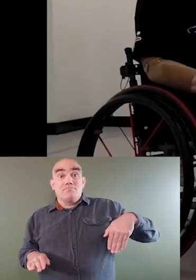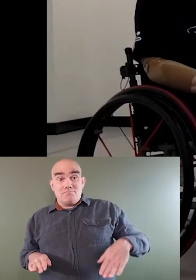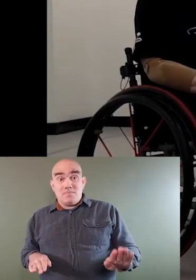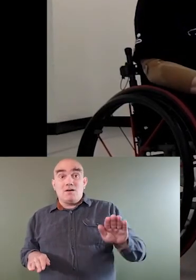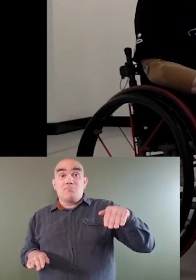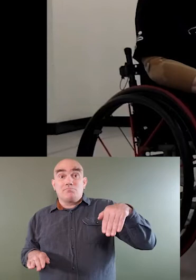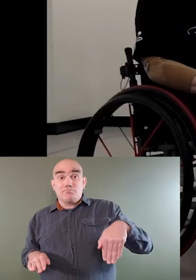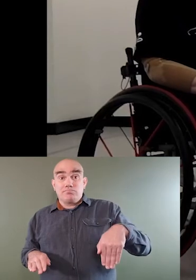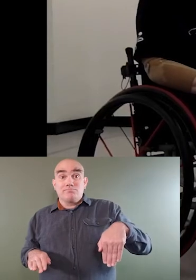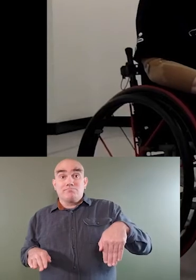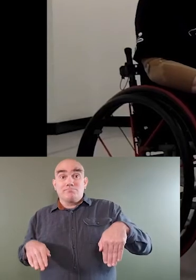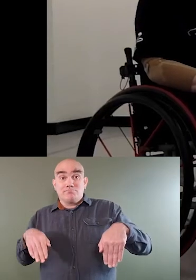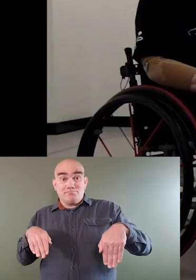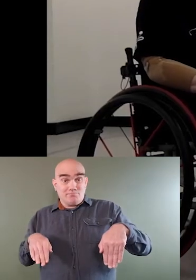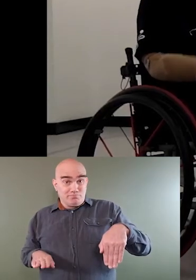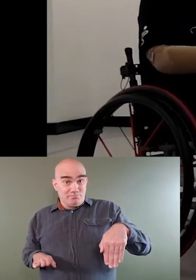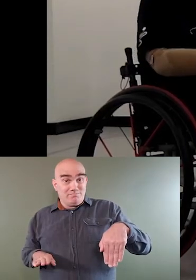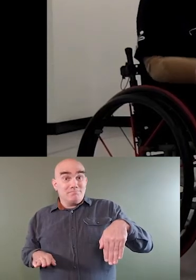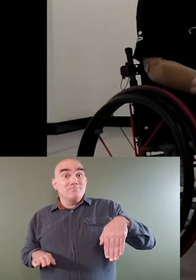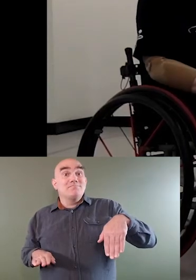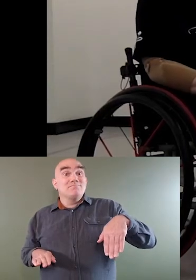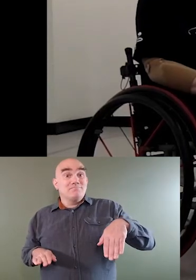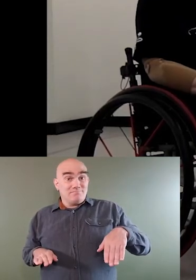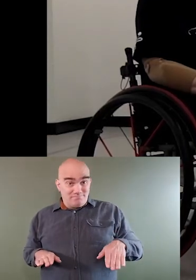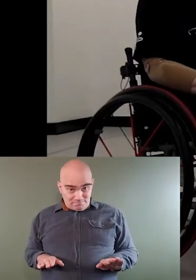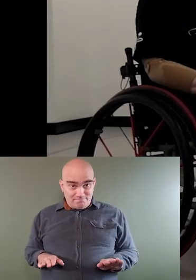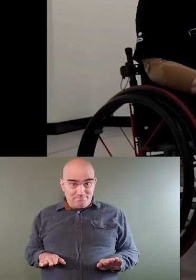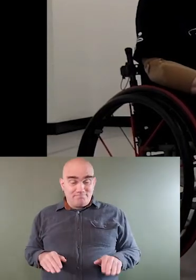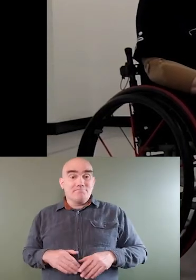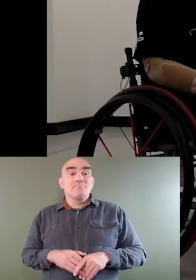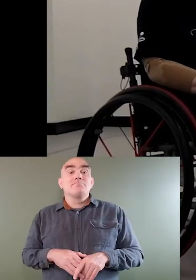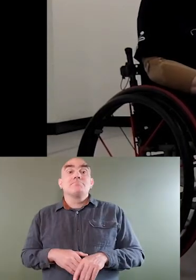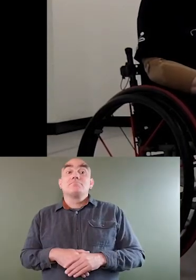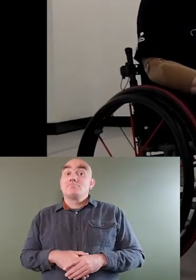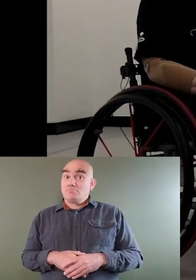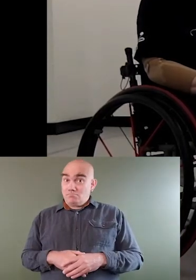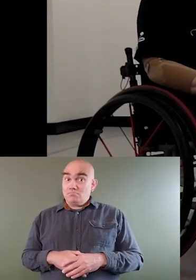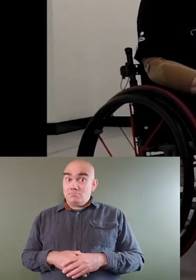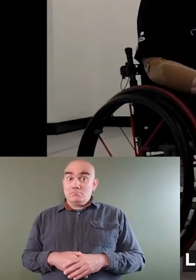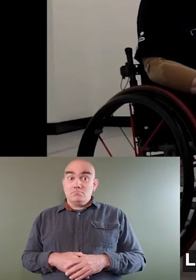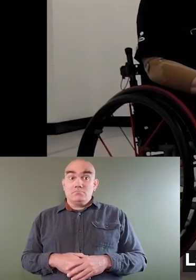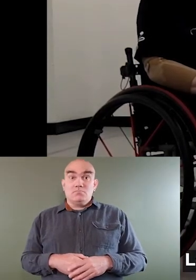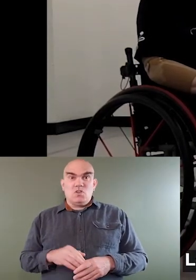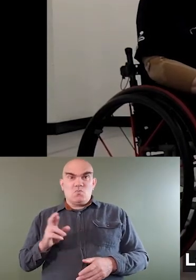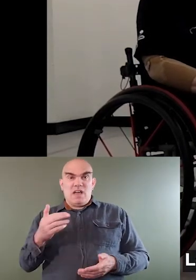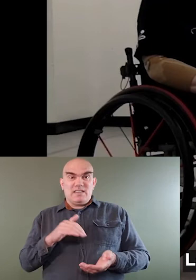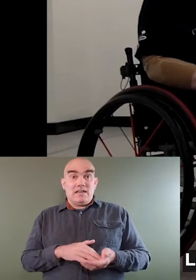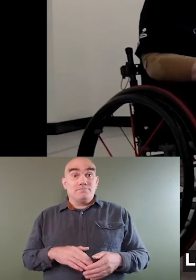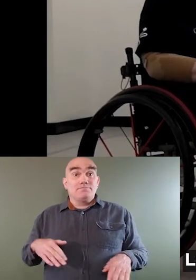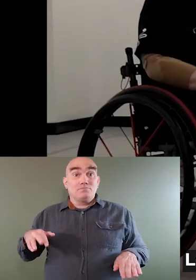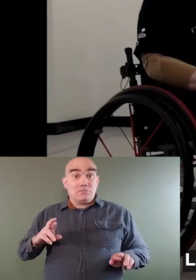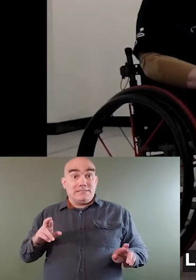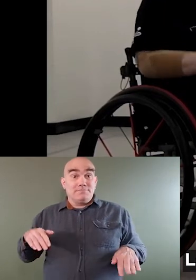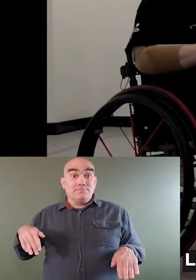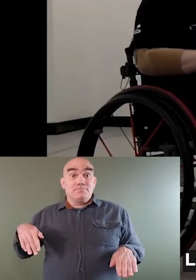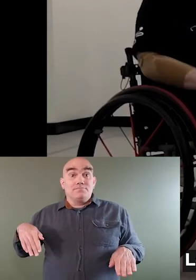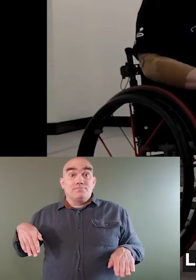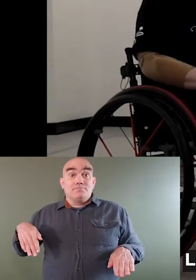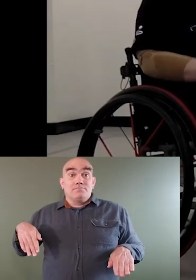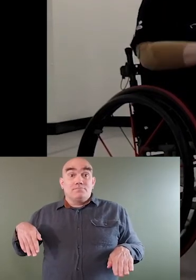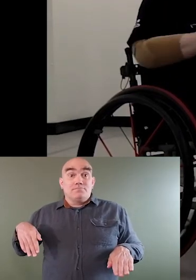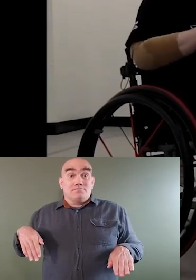right heel. Left, right heel. Left, the right side again.